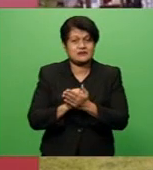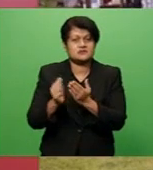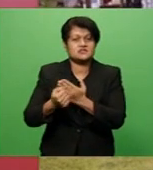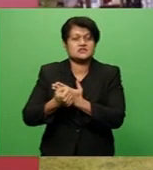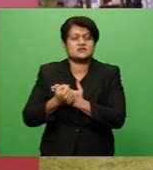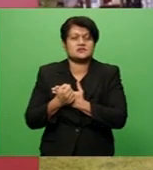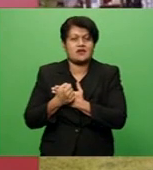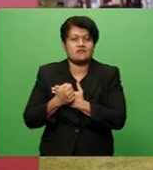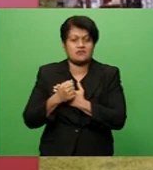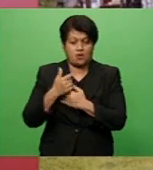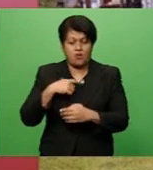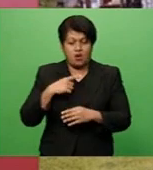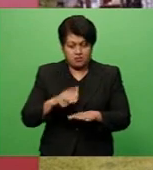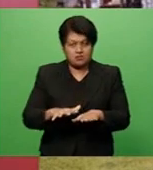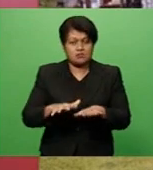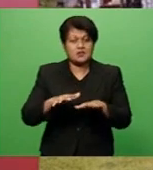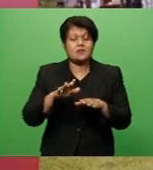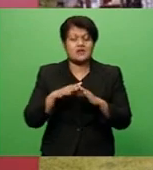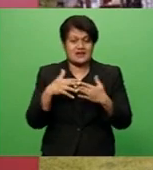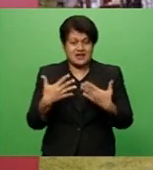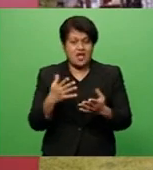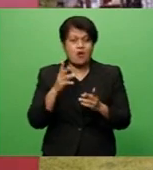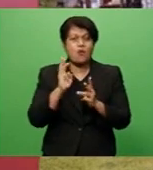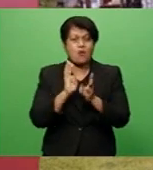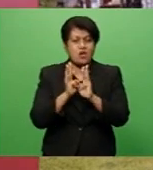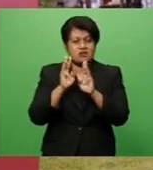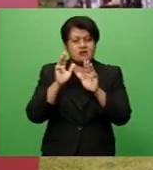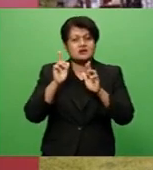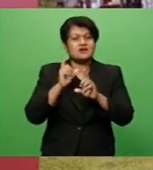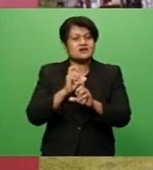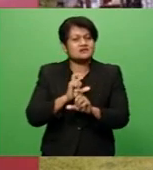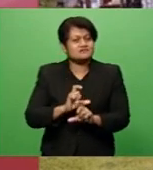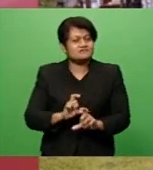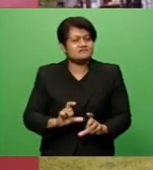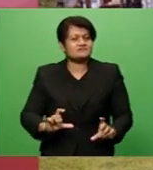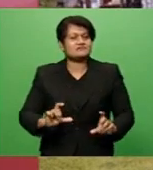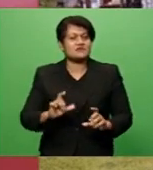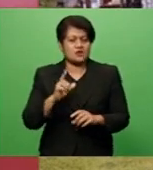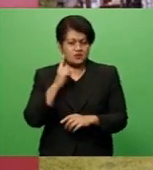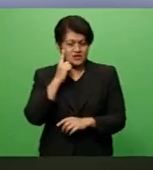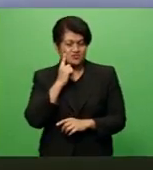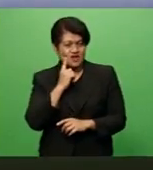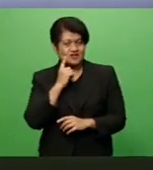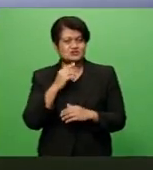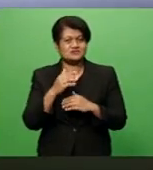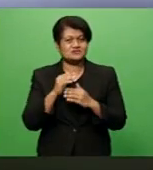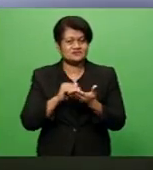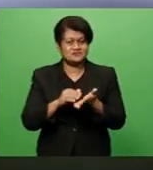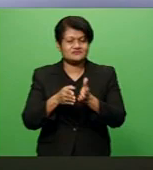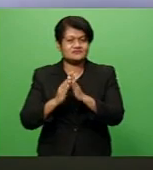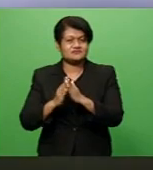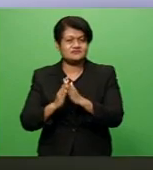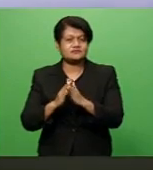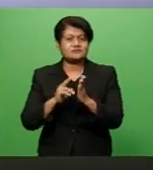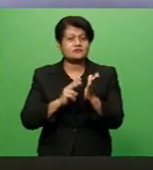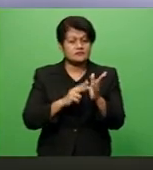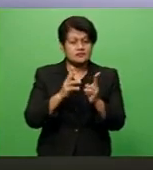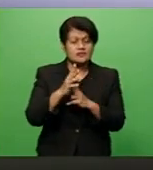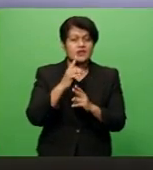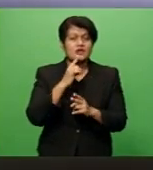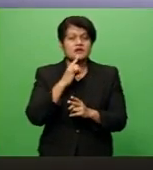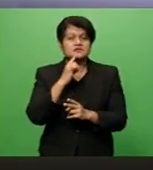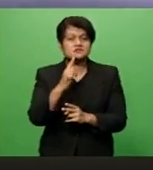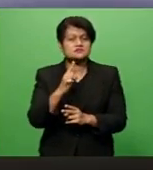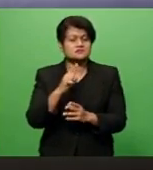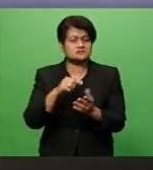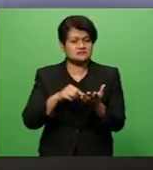today. But the weather has calmed down. We are just left with the structural damages to deal with. Villagers say the destruction left behind